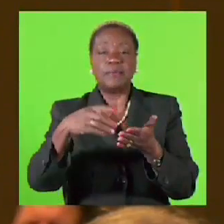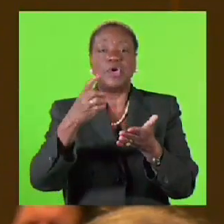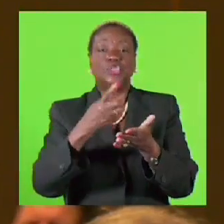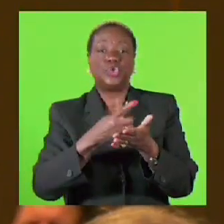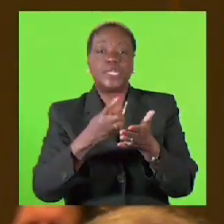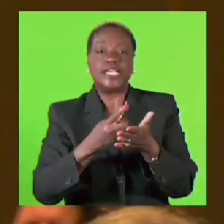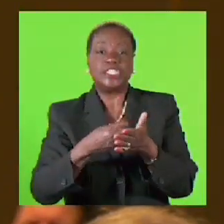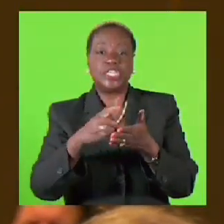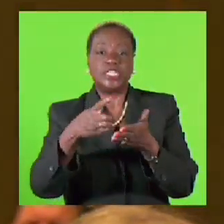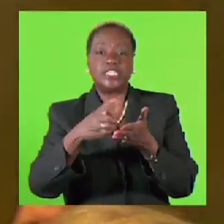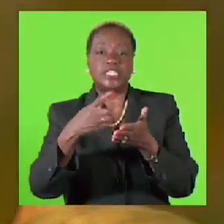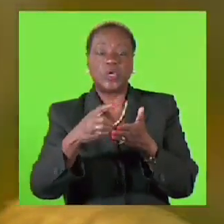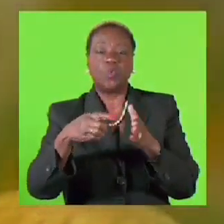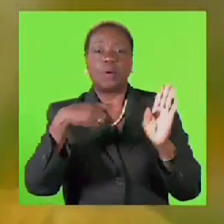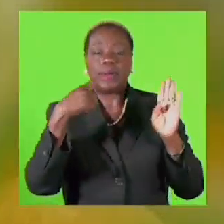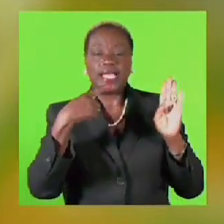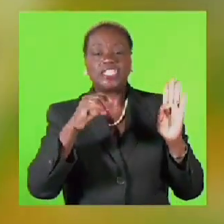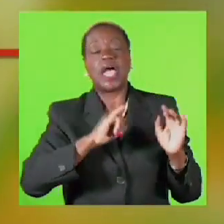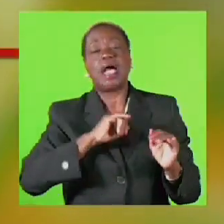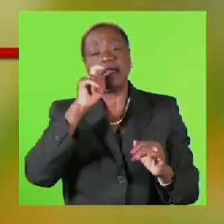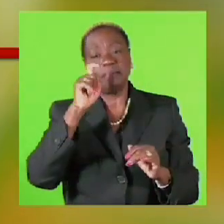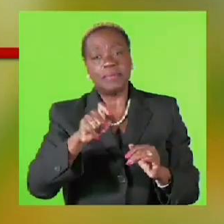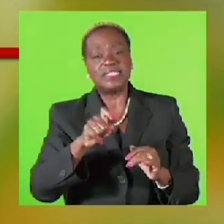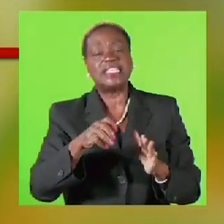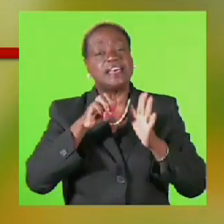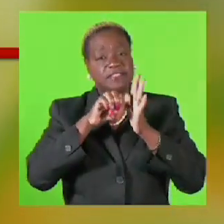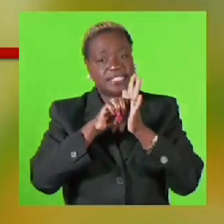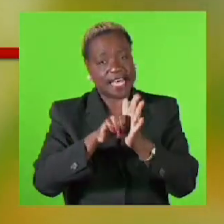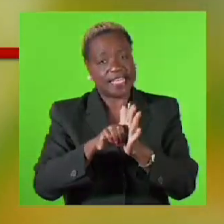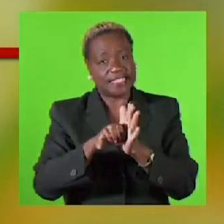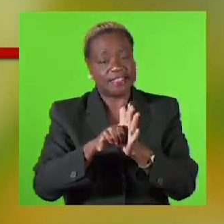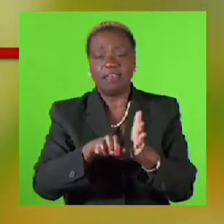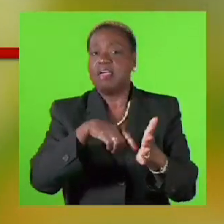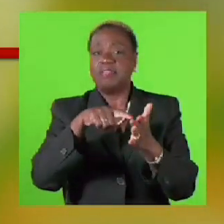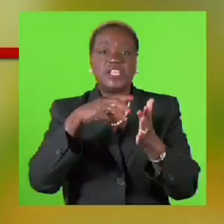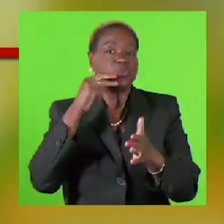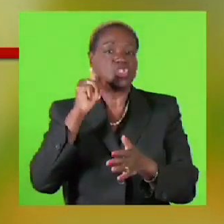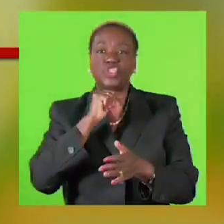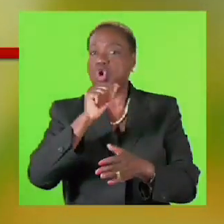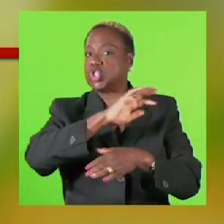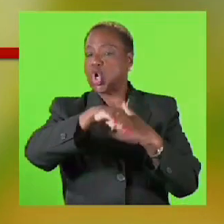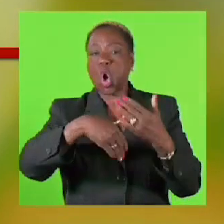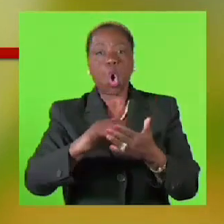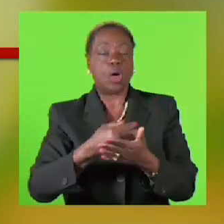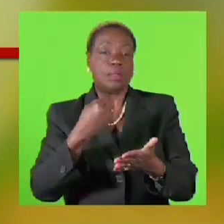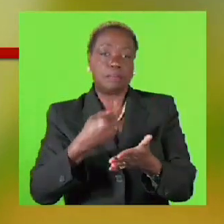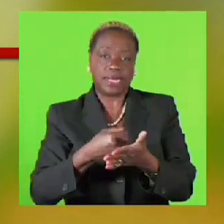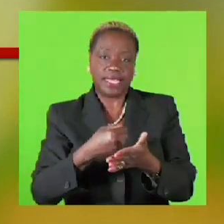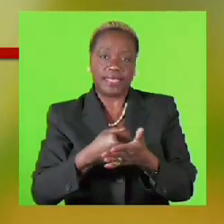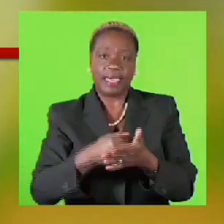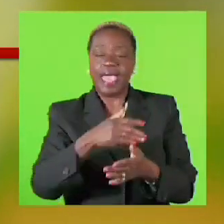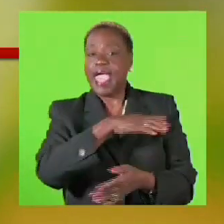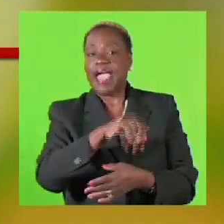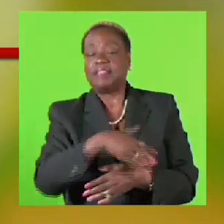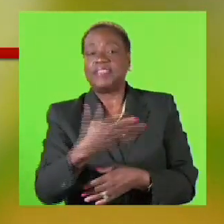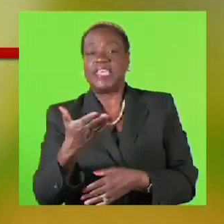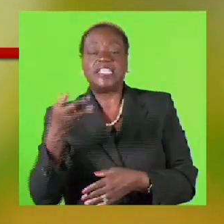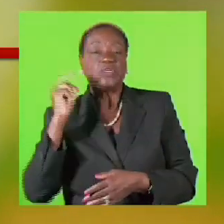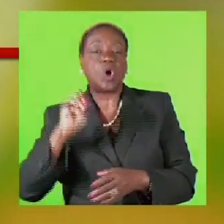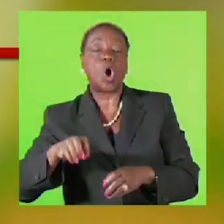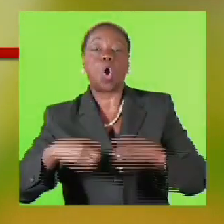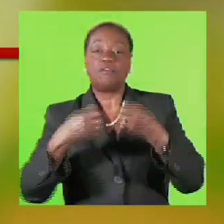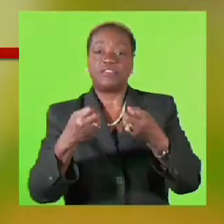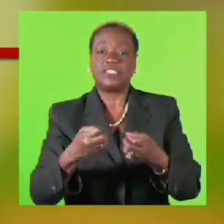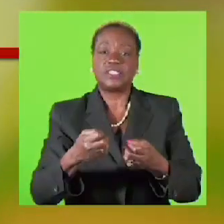were pledged. I must emphasize that this was not all cash, and that these were